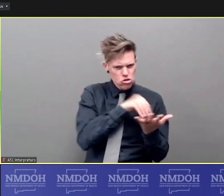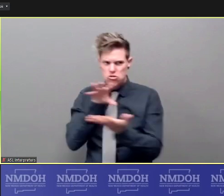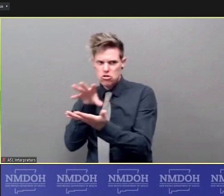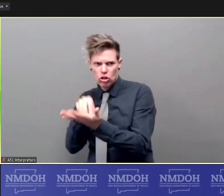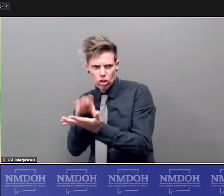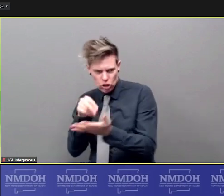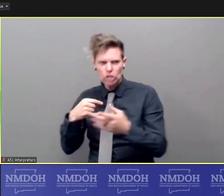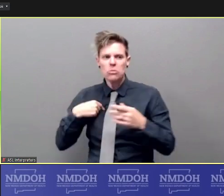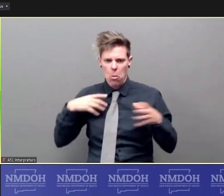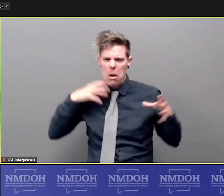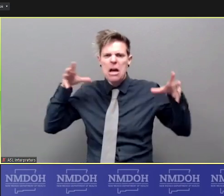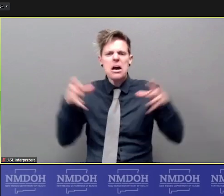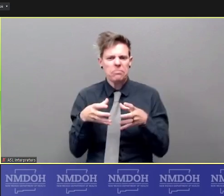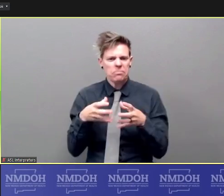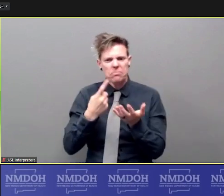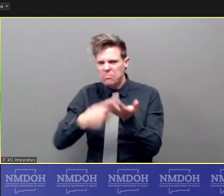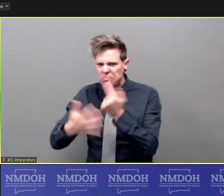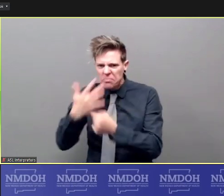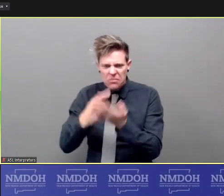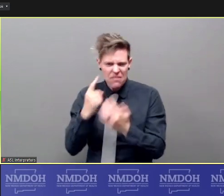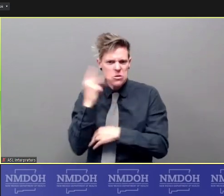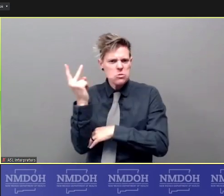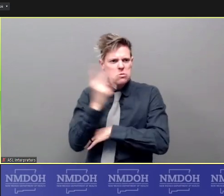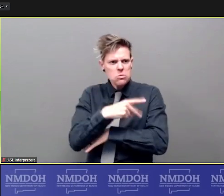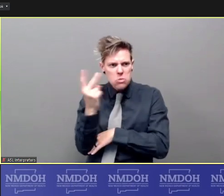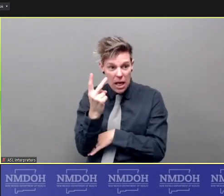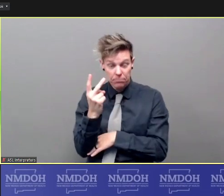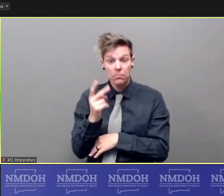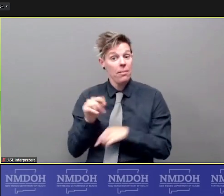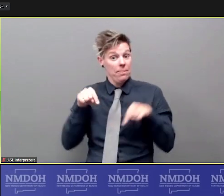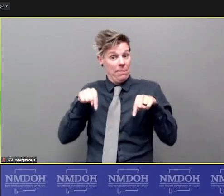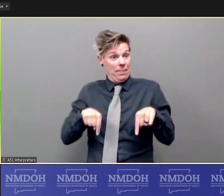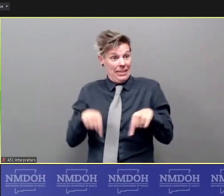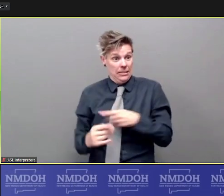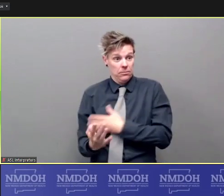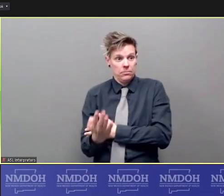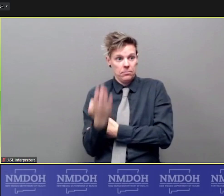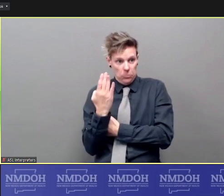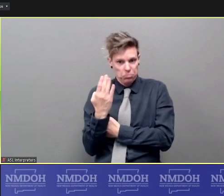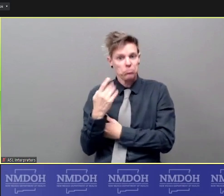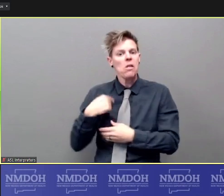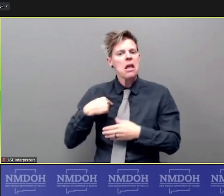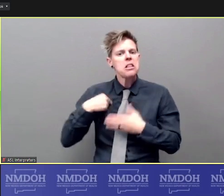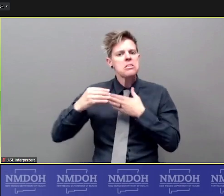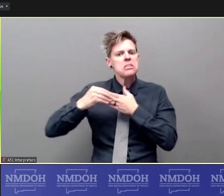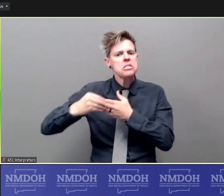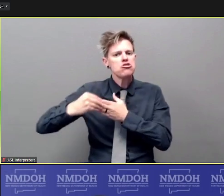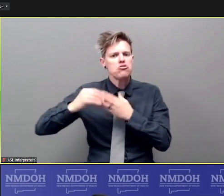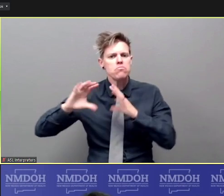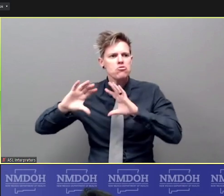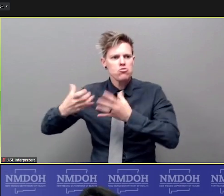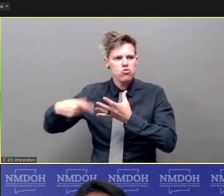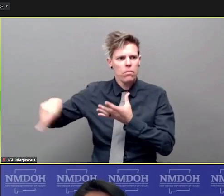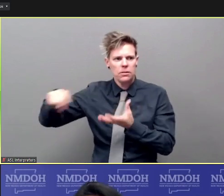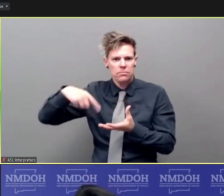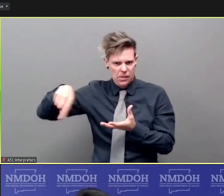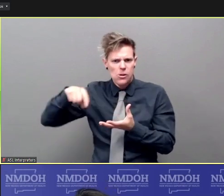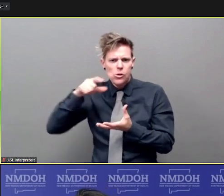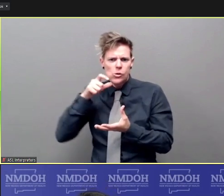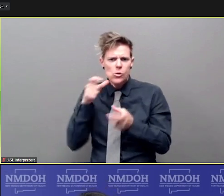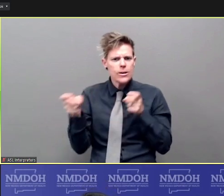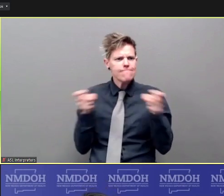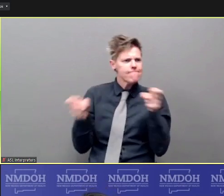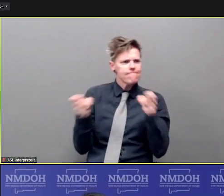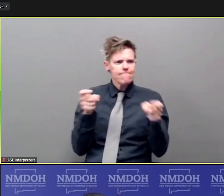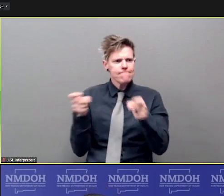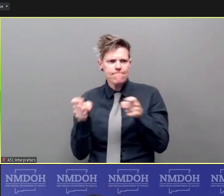I was in was this morning for the leadership group that's been kind of managing the pandemic, different cabinet secretaries, most of whom